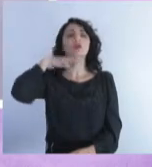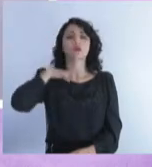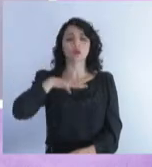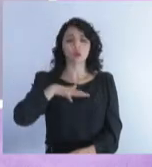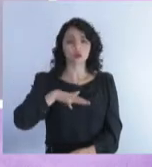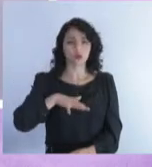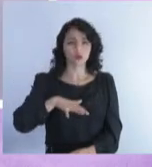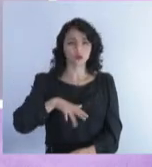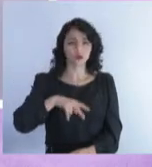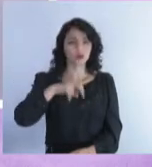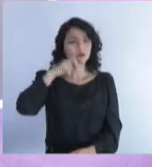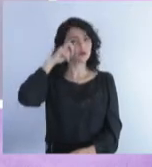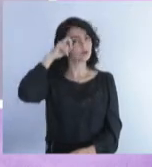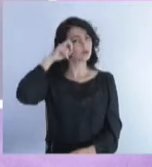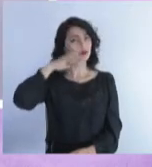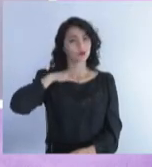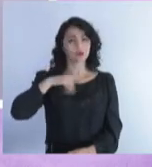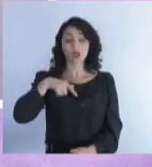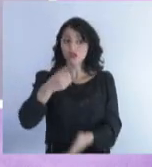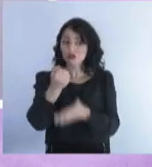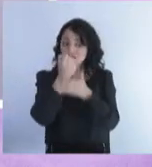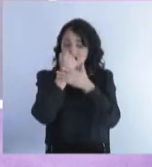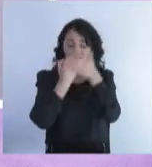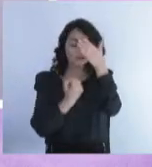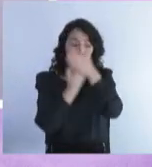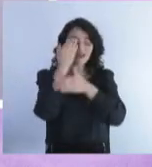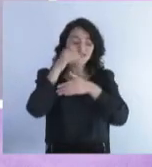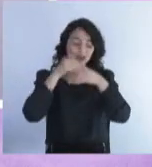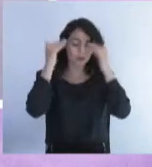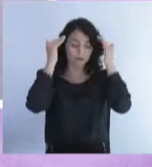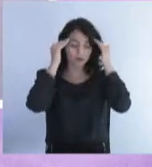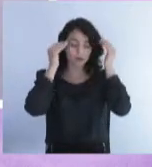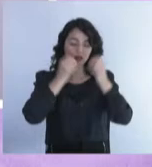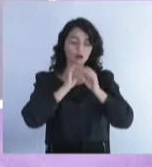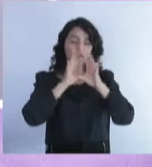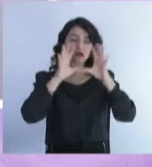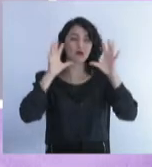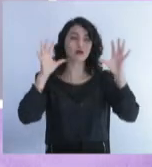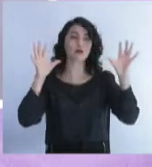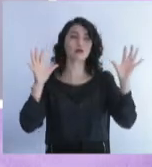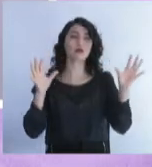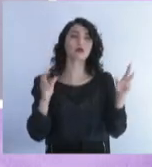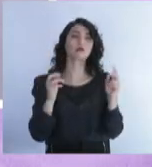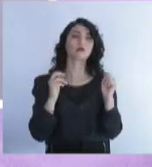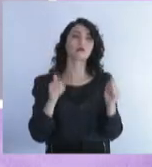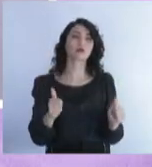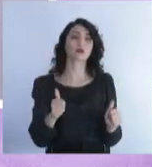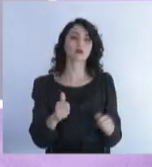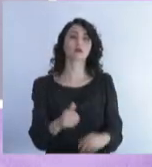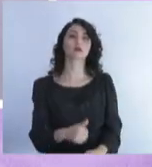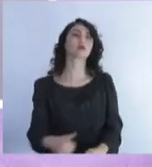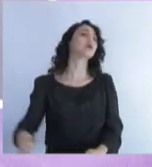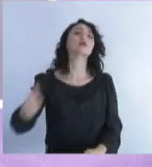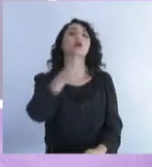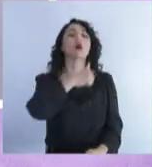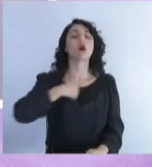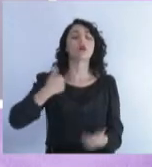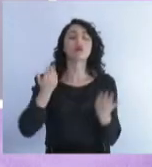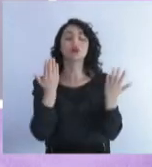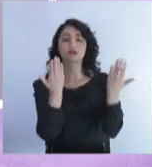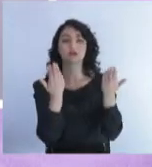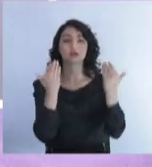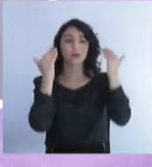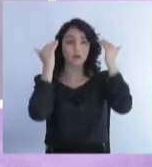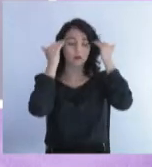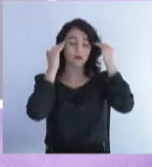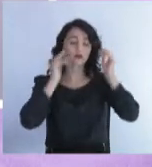find it helps me stay clearer during the rest of the day. And I think we're going to need clarity. We're